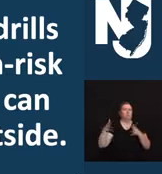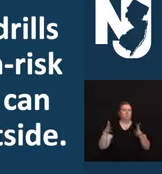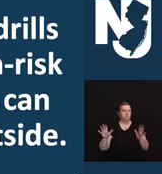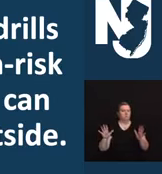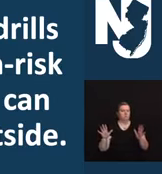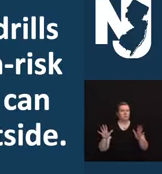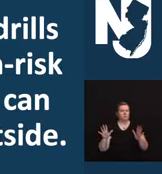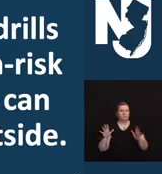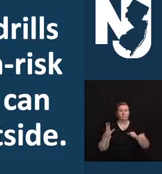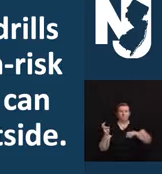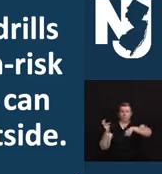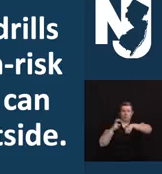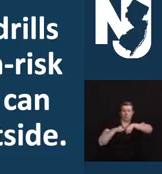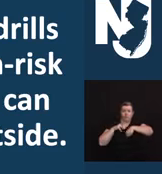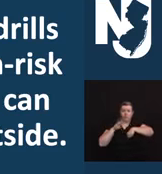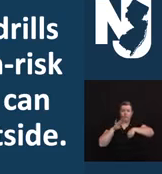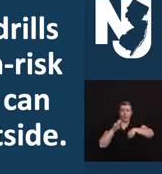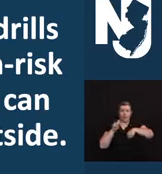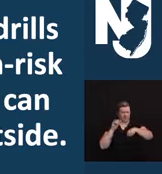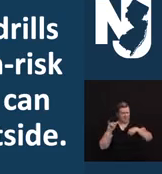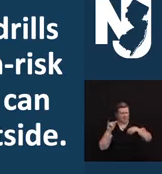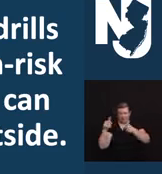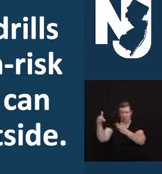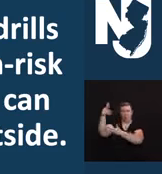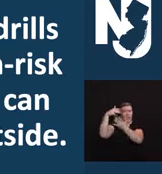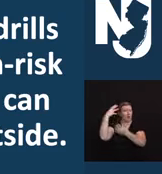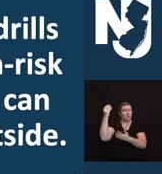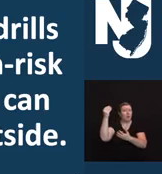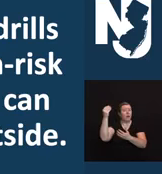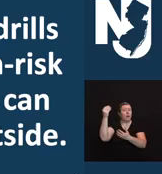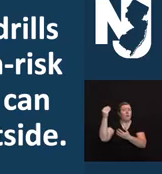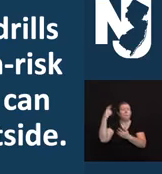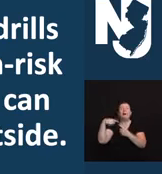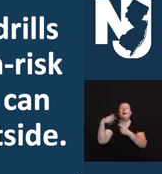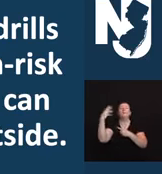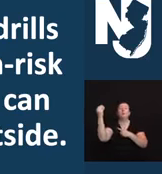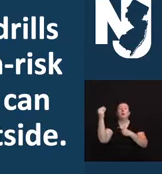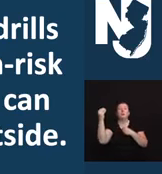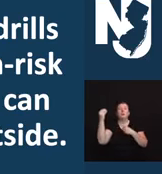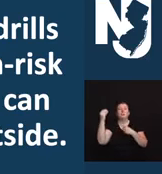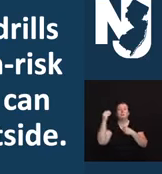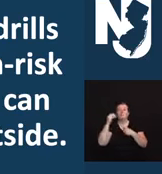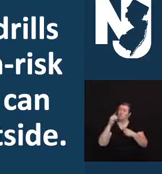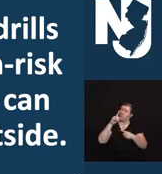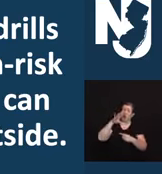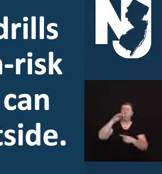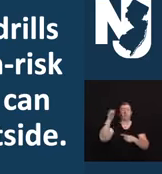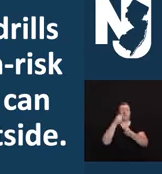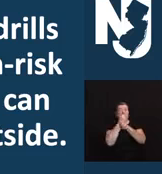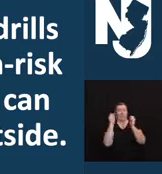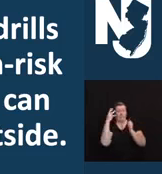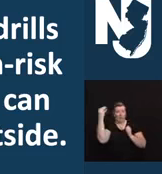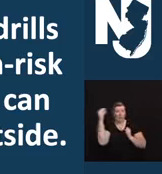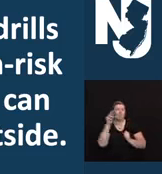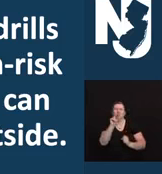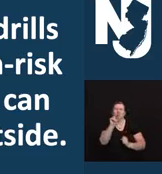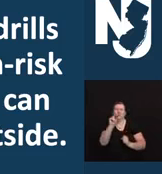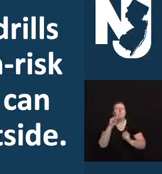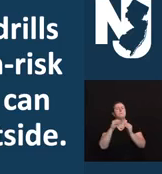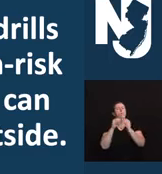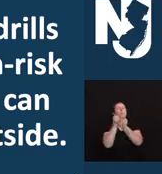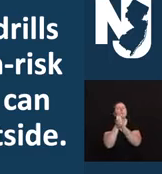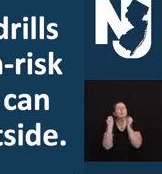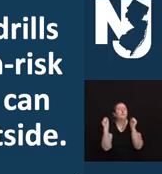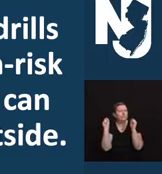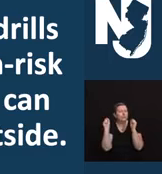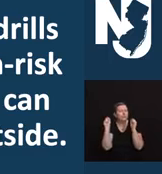on the outside. It is. You can't let your hair down completely. You got to be responsible, but we have a lot more latitude outside than